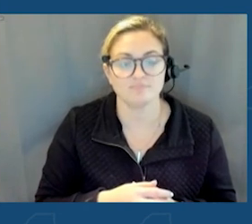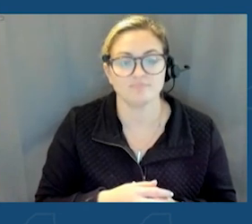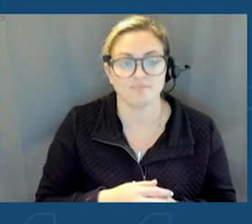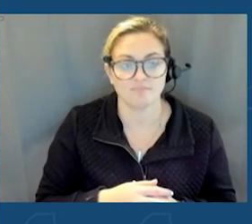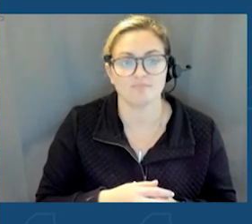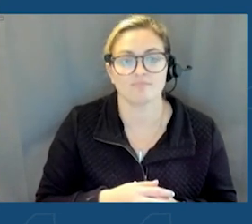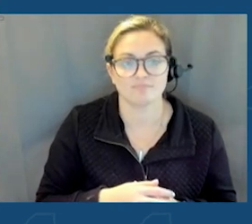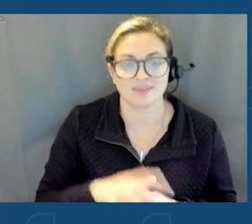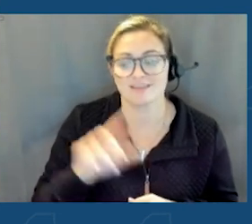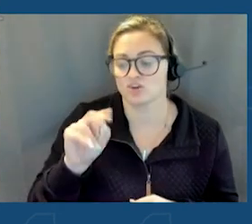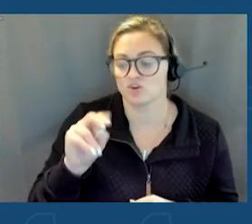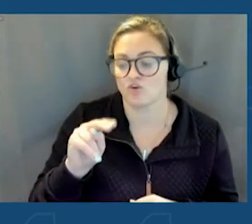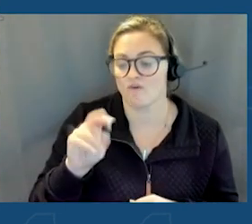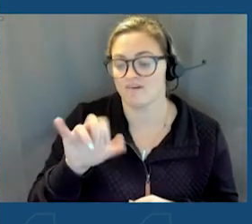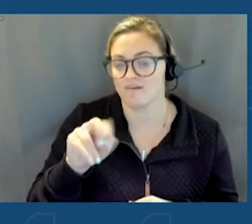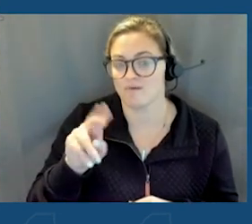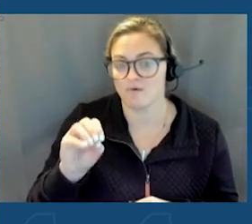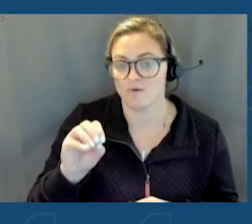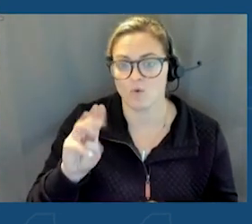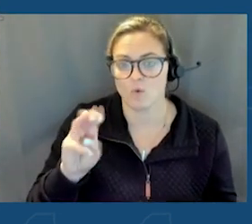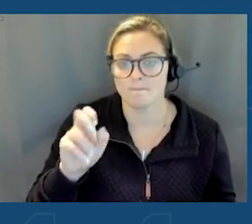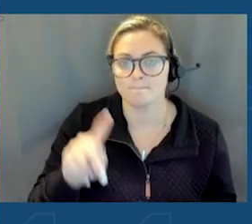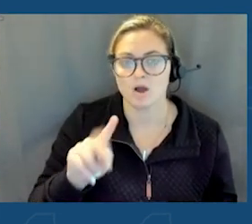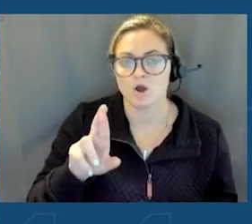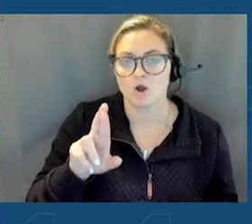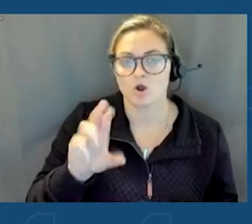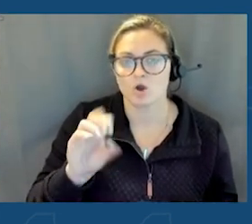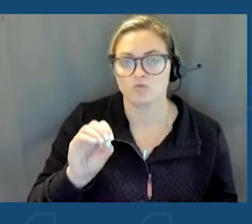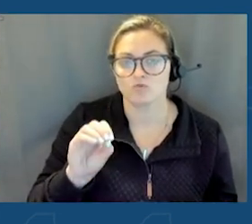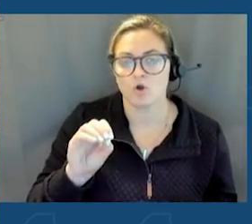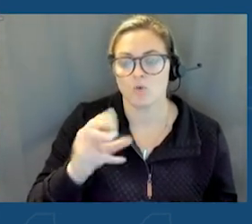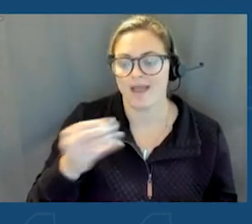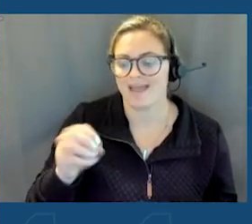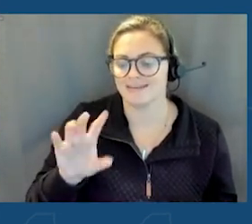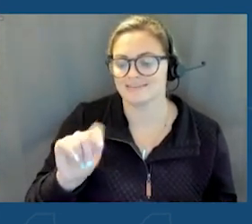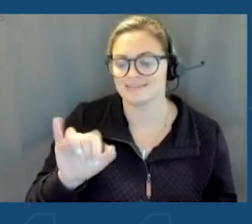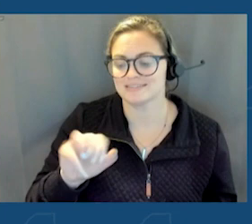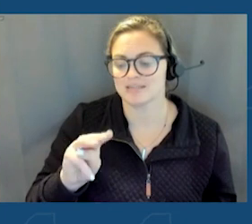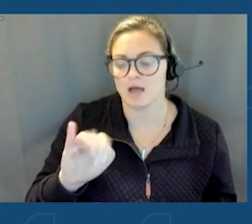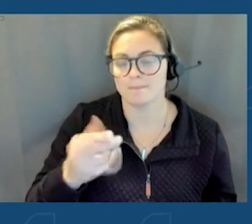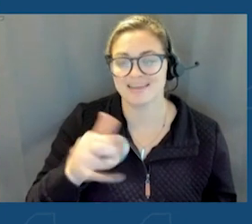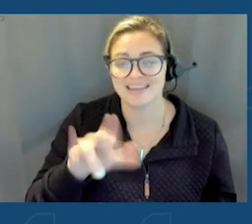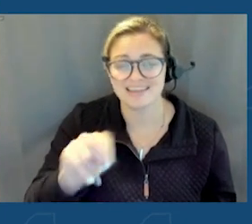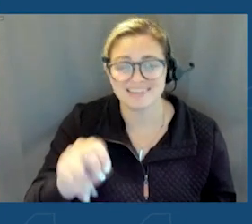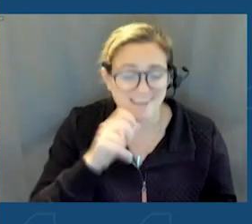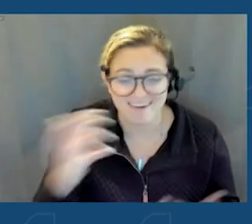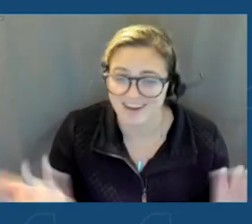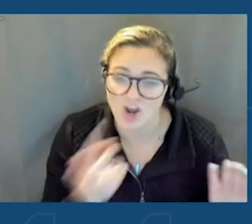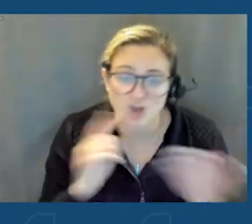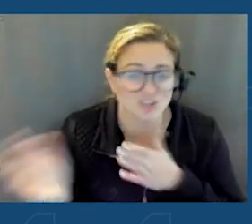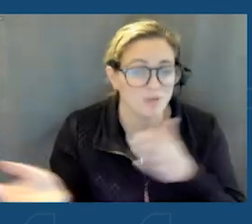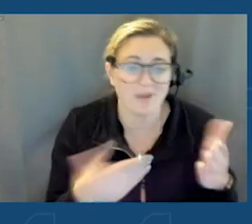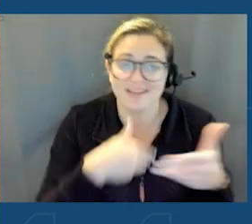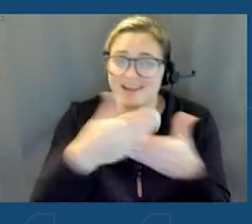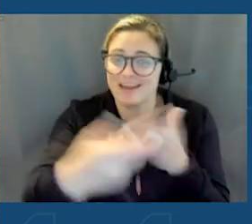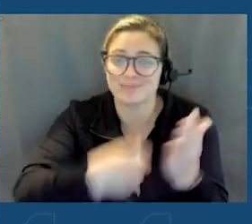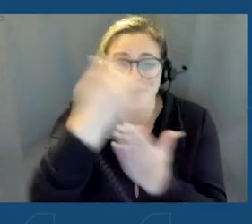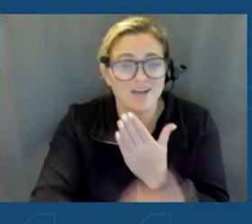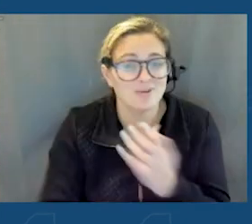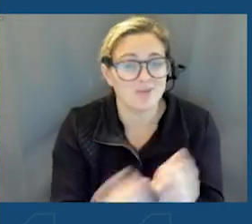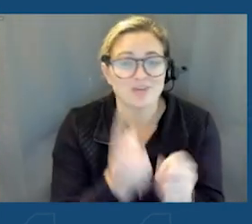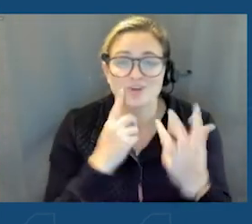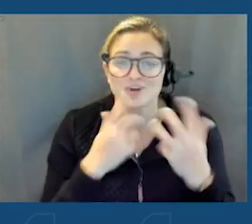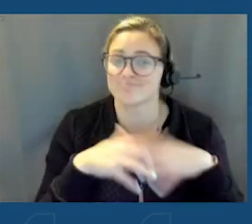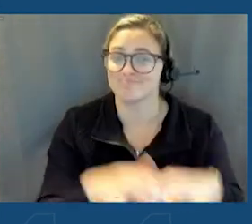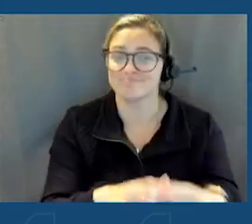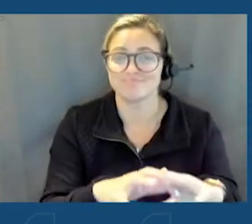Tefano. Mark Roche and Tom McGinnis ain't here today because you know what? They're planning the next mega project to make sure it goes as well, the